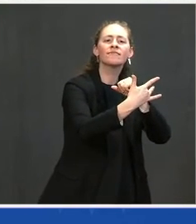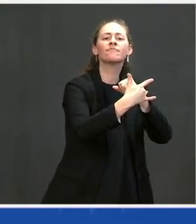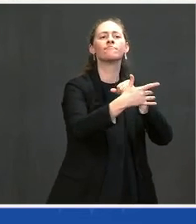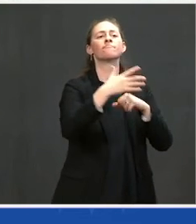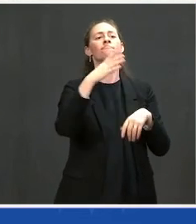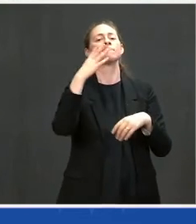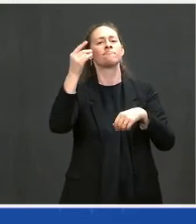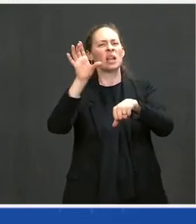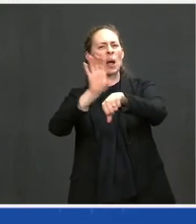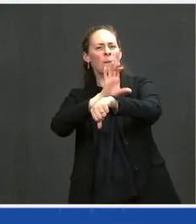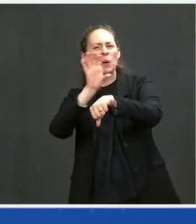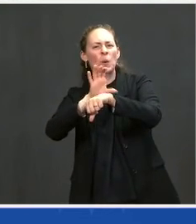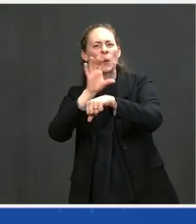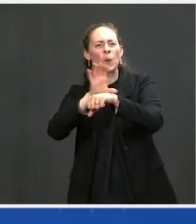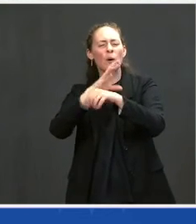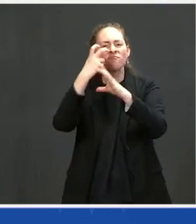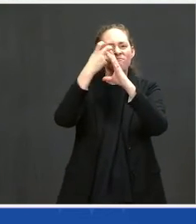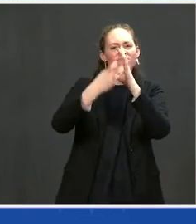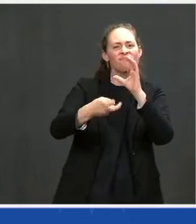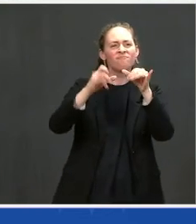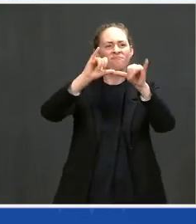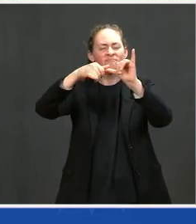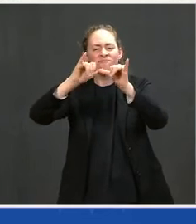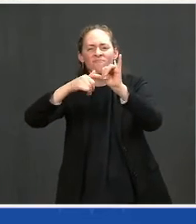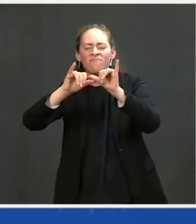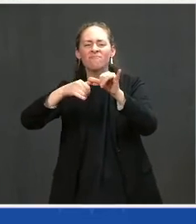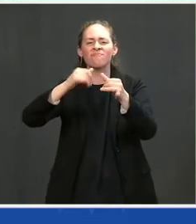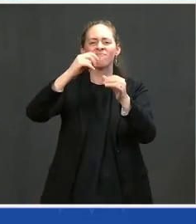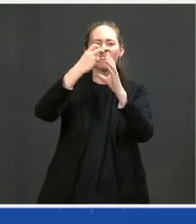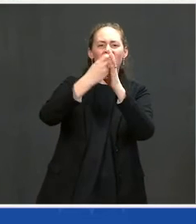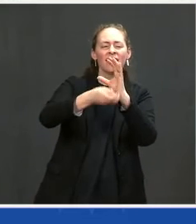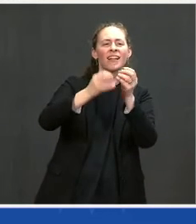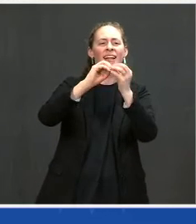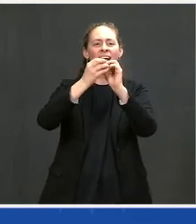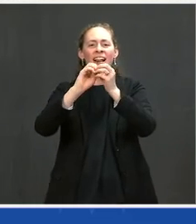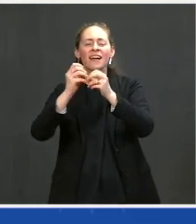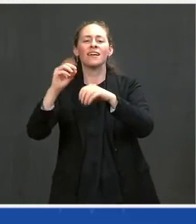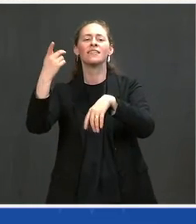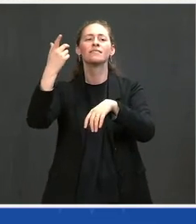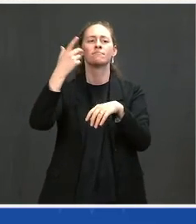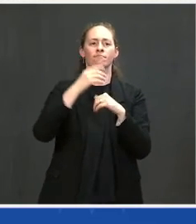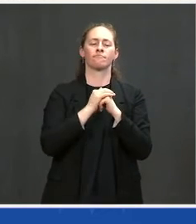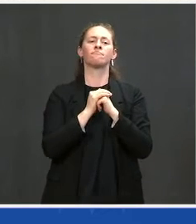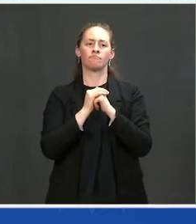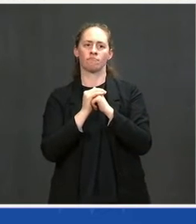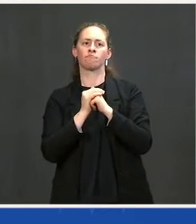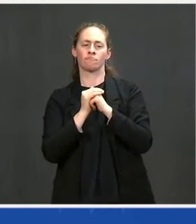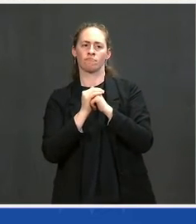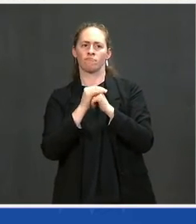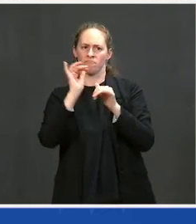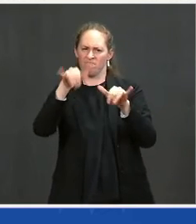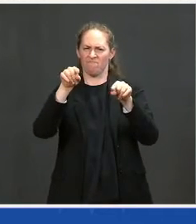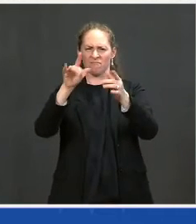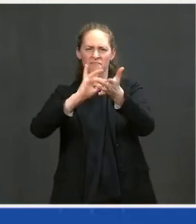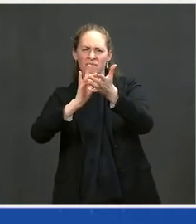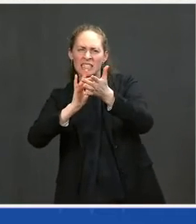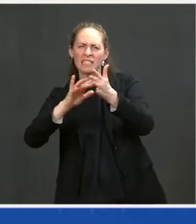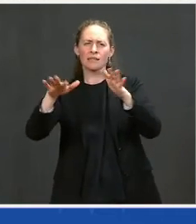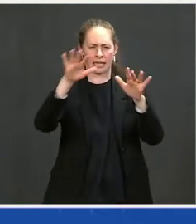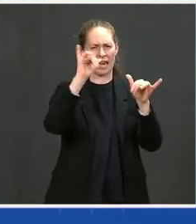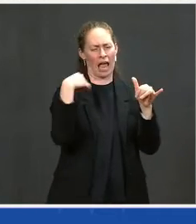medical fields. And so, what I'm going to do is make sure we invest closer to